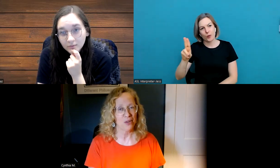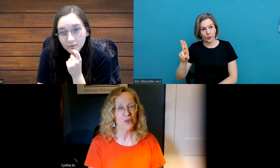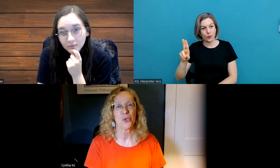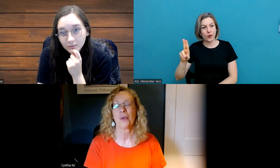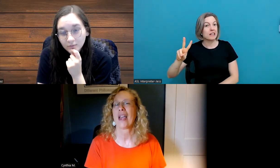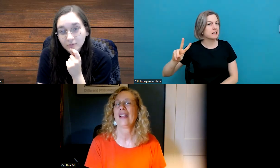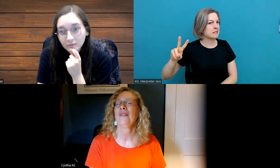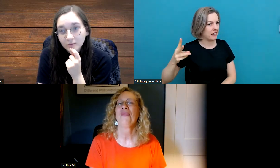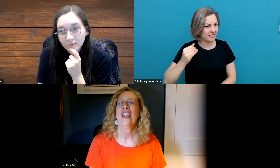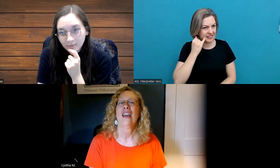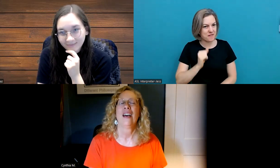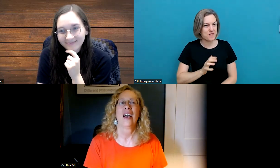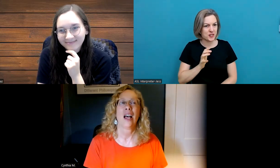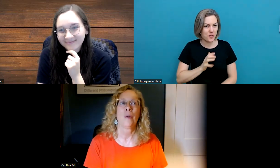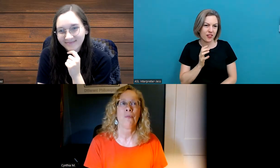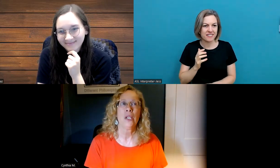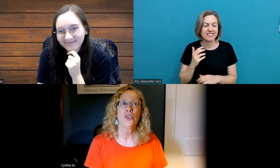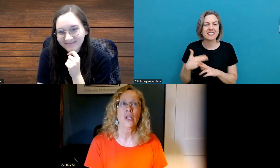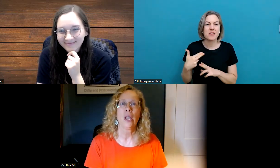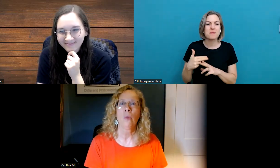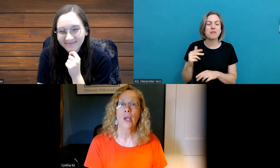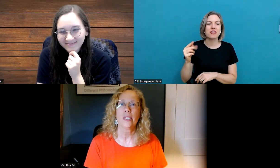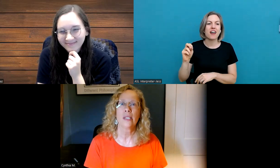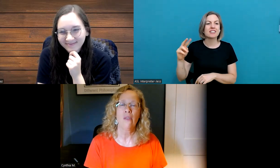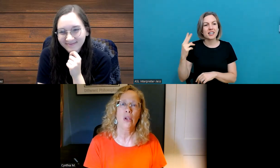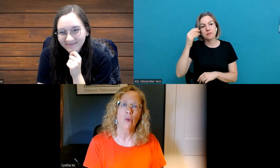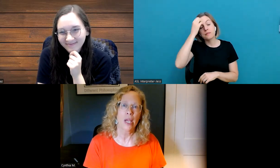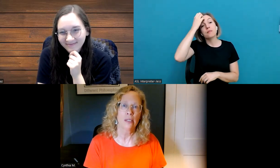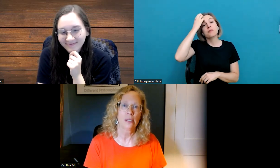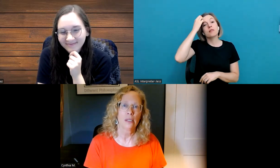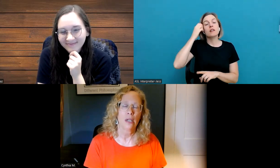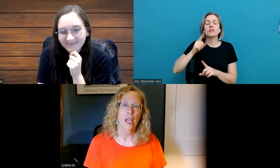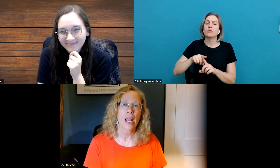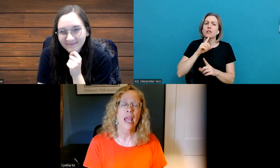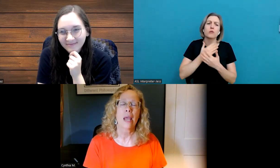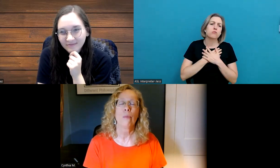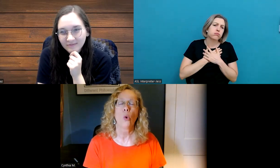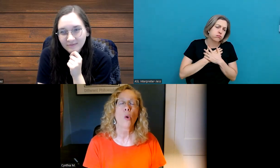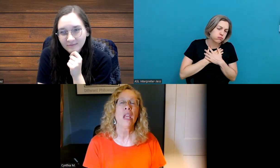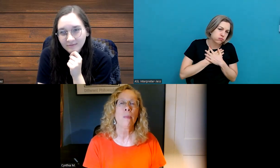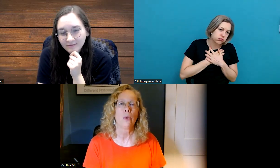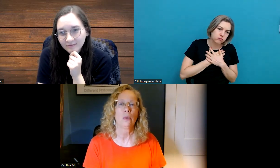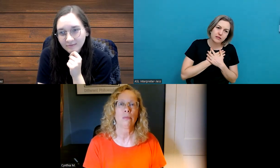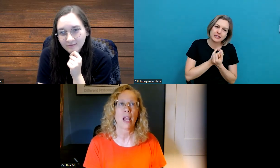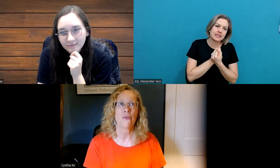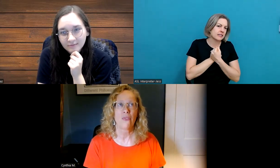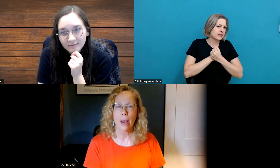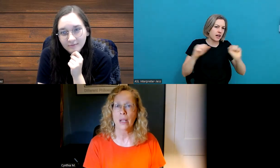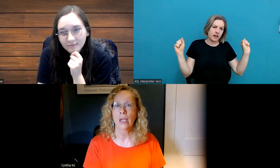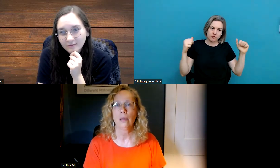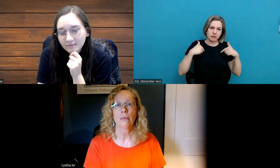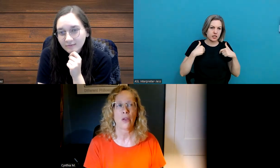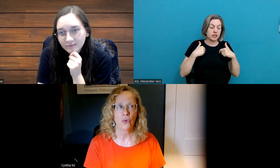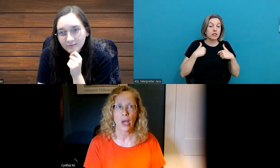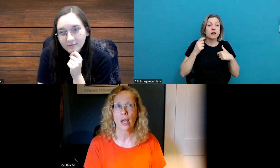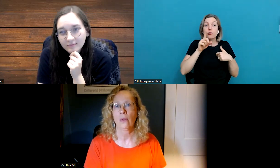want to be official about it. She was a saving grace. And I had more people, my